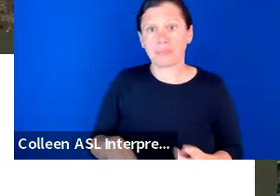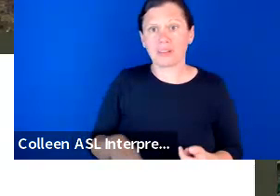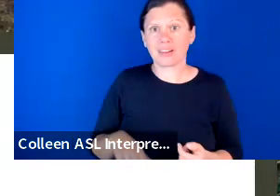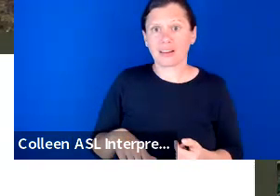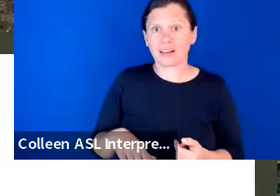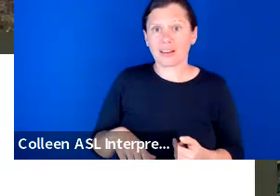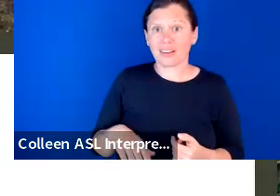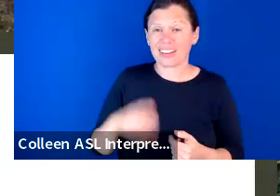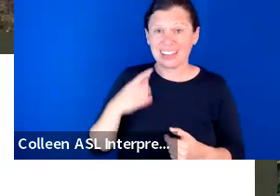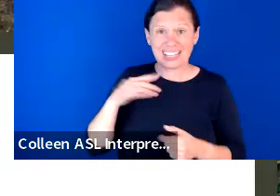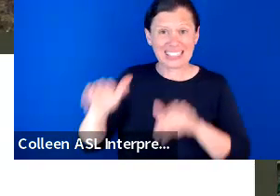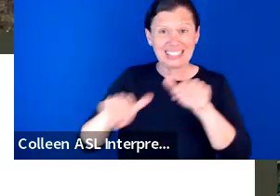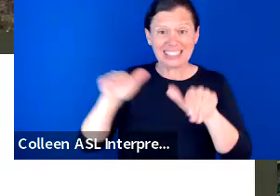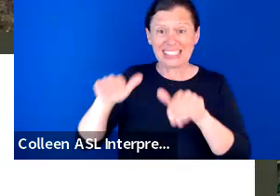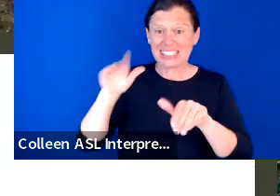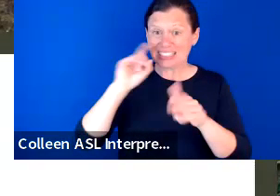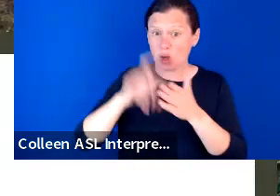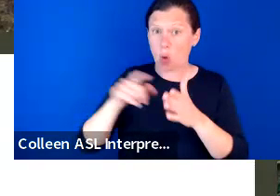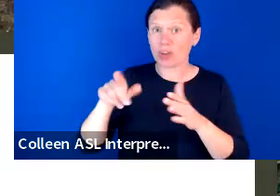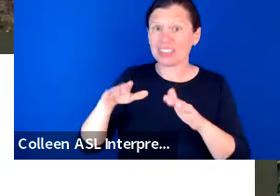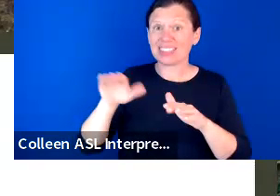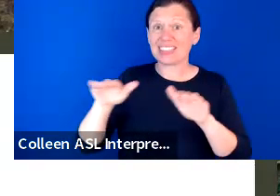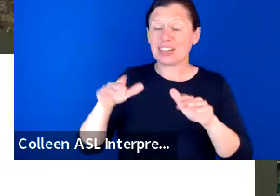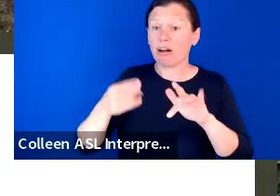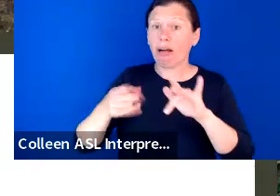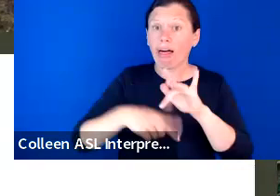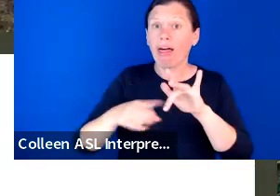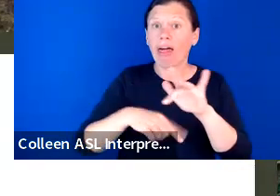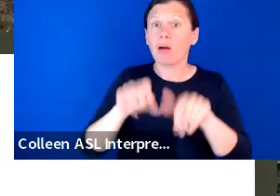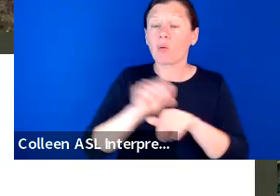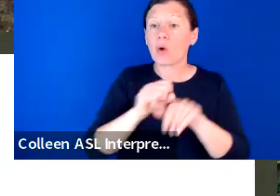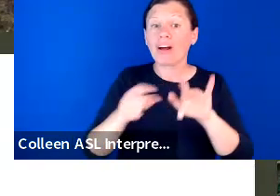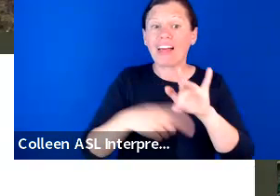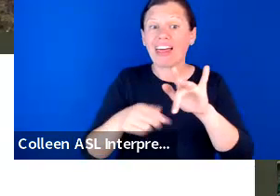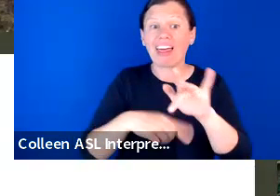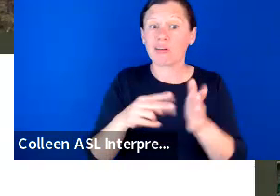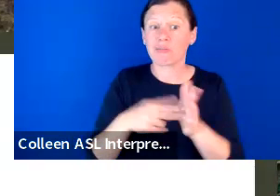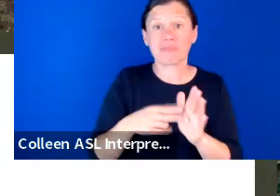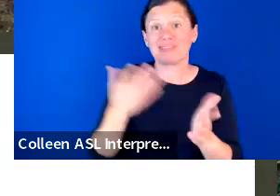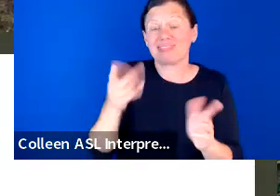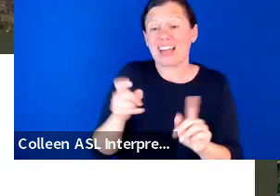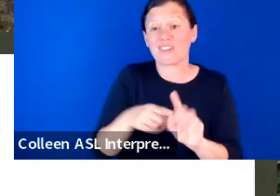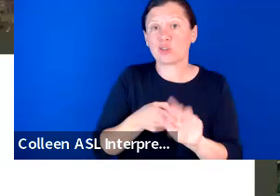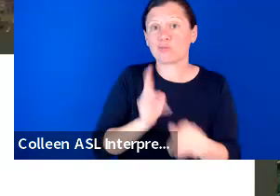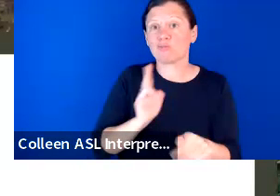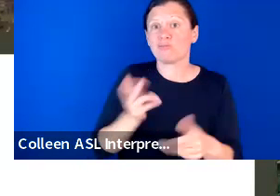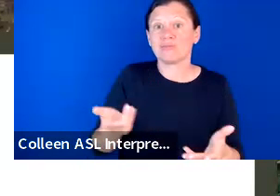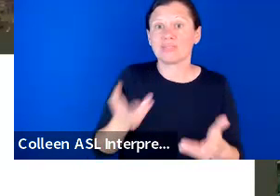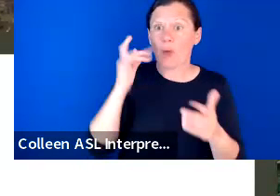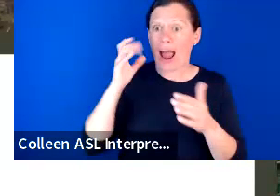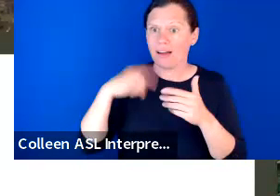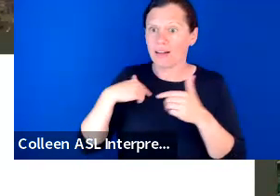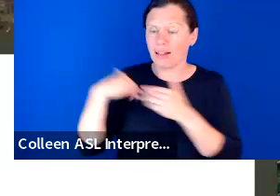attendance, either turning down a promotion, quitting, retiring, or losing benefits. While